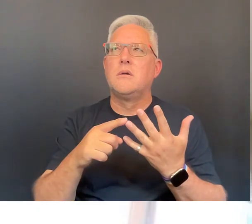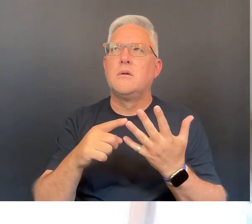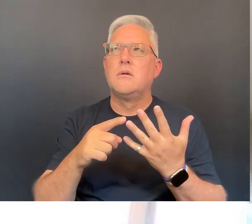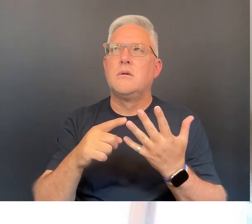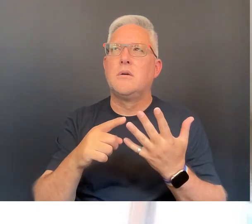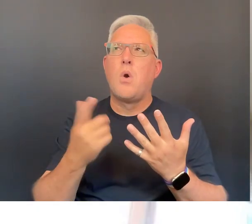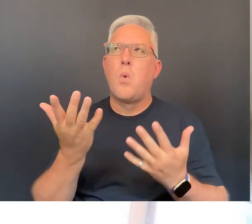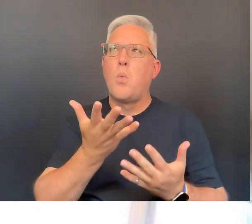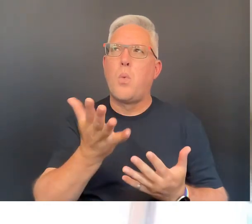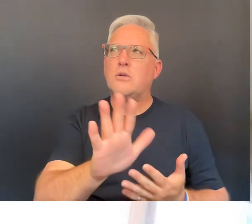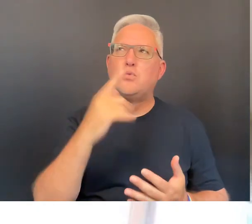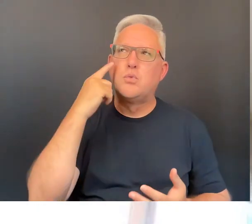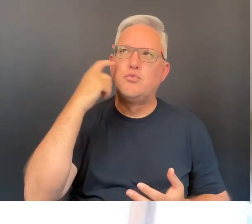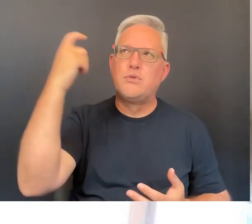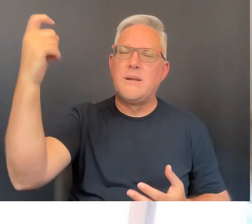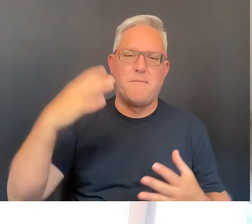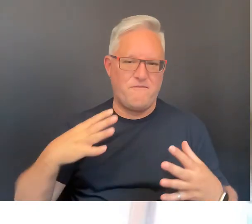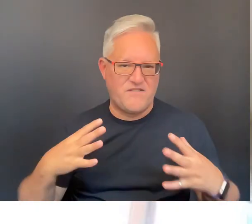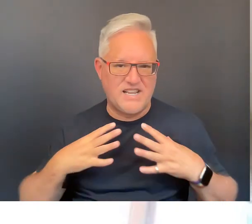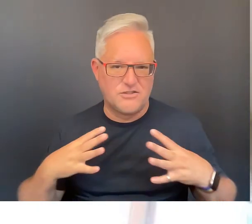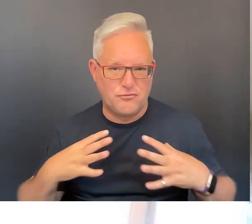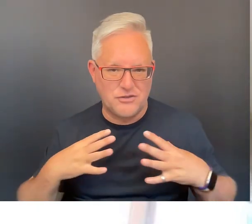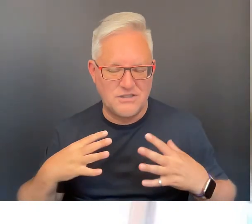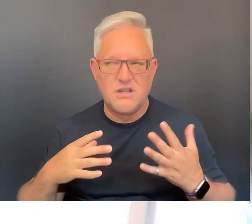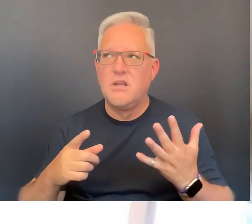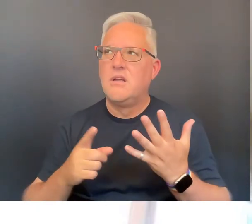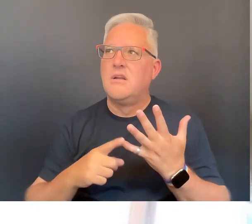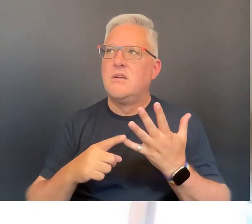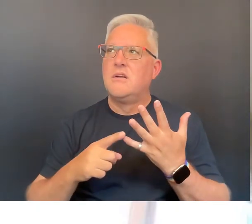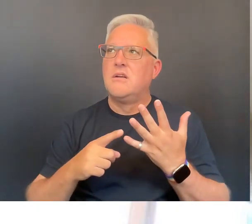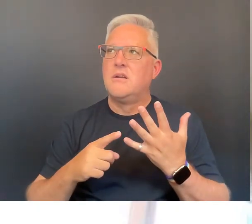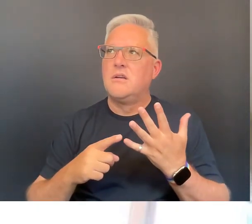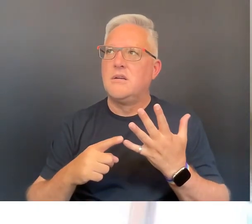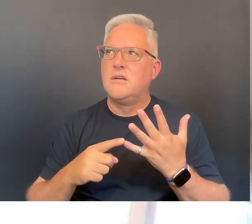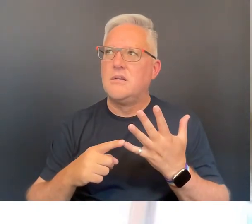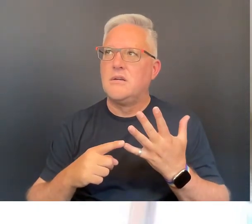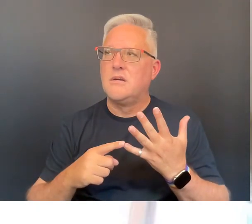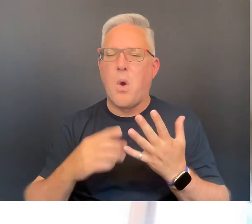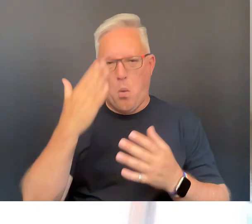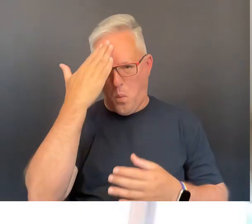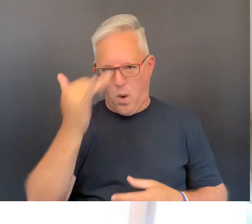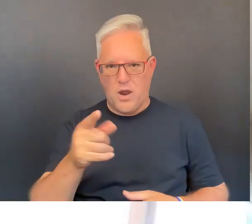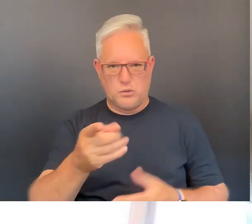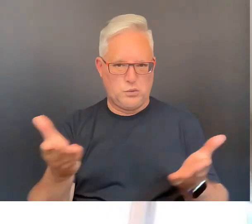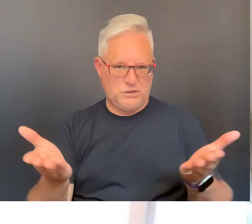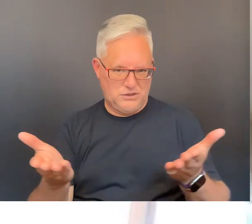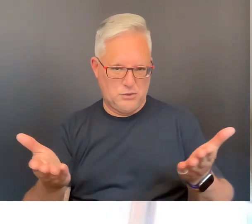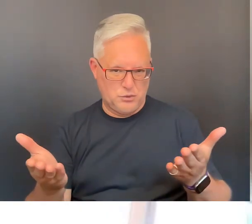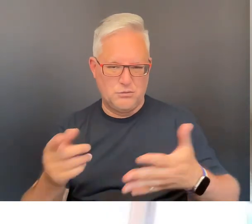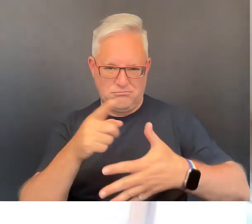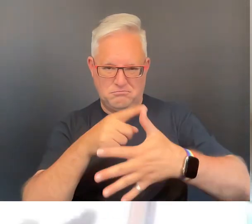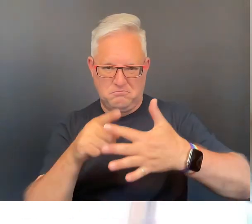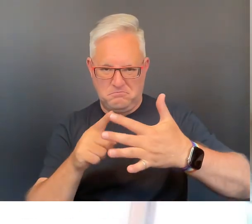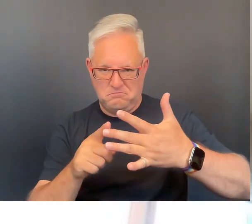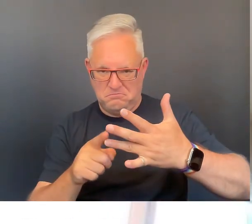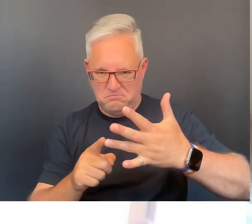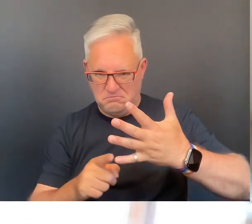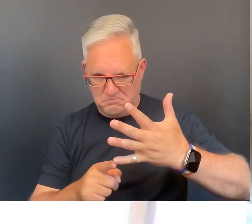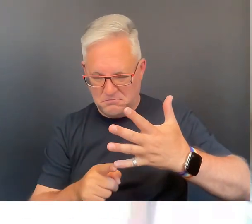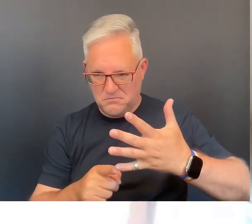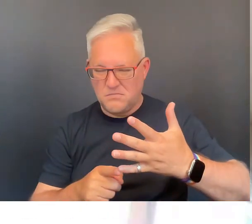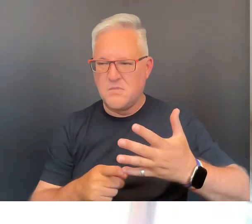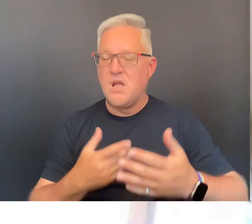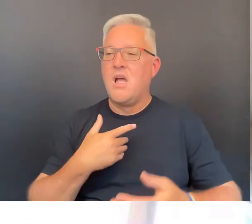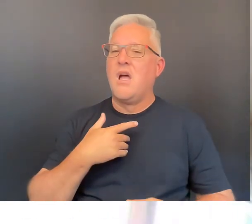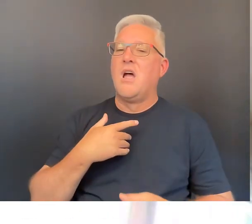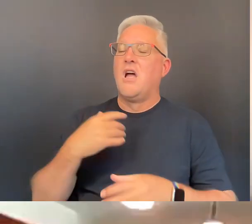be your dream vacation? And the last question is, why are you here? Then you